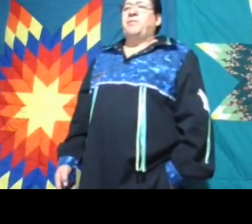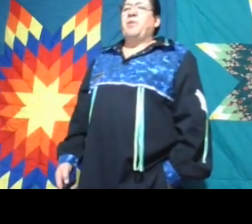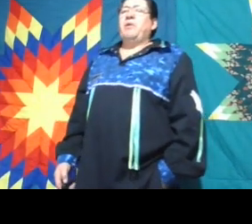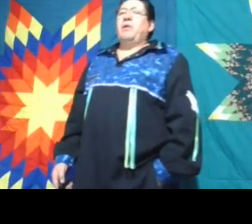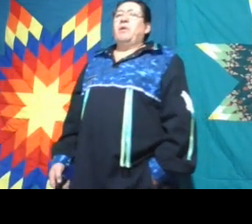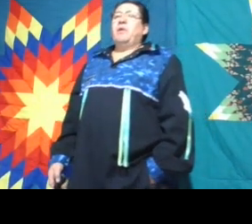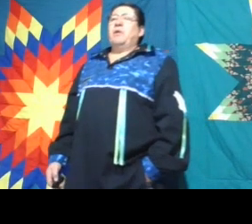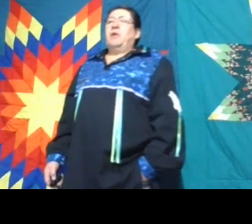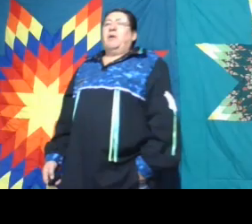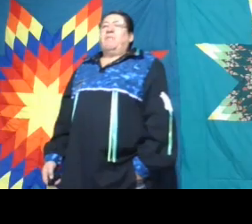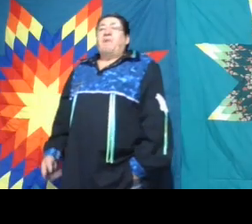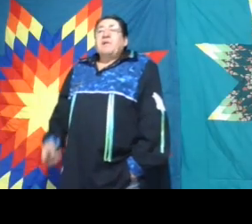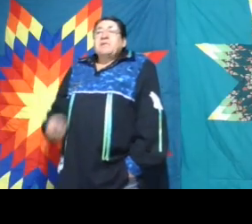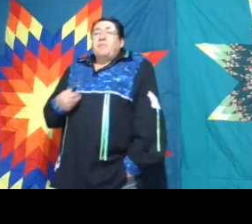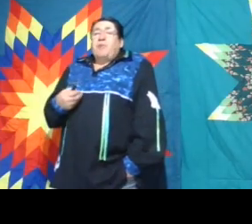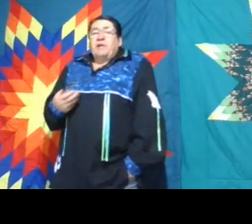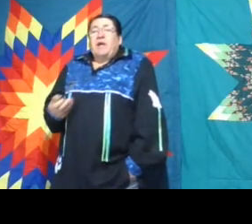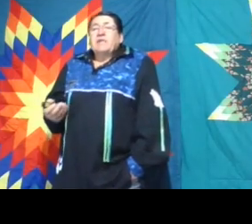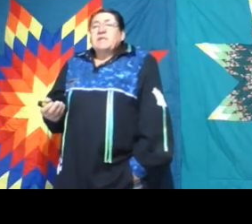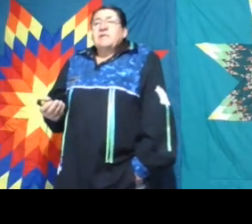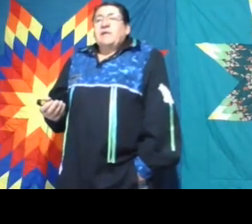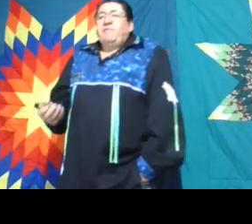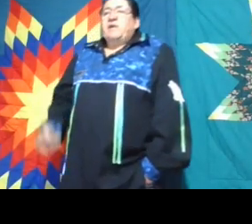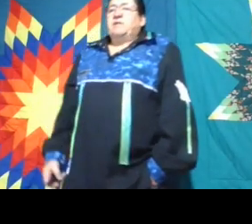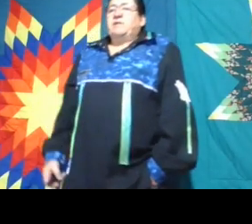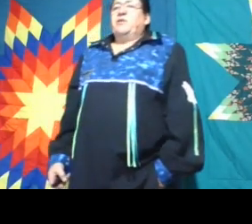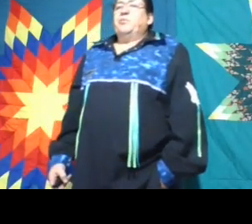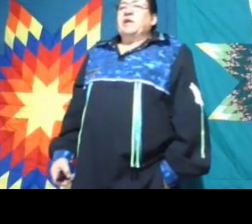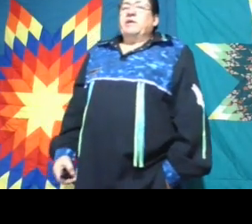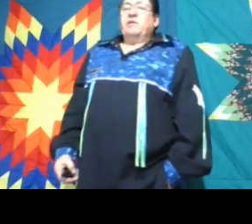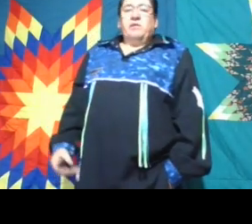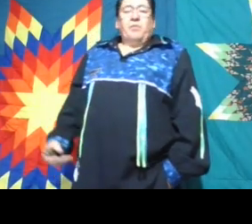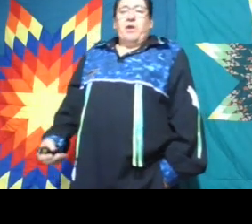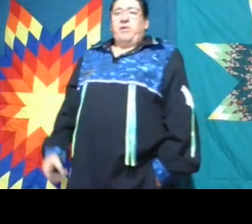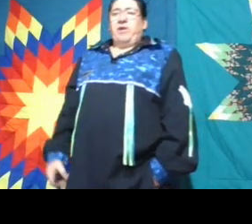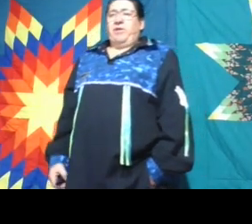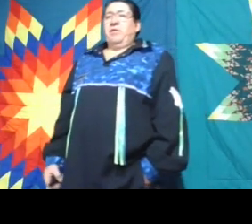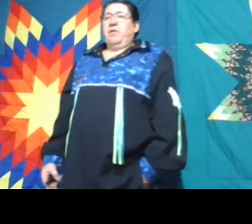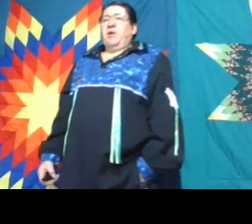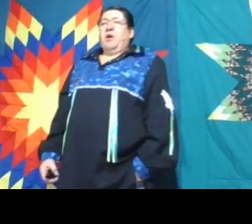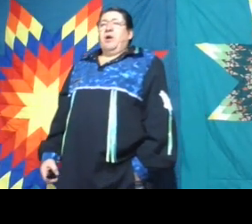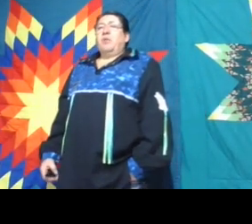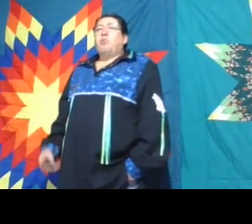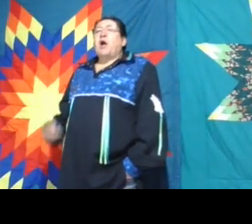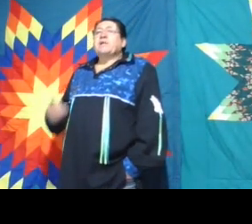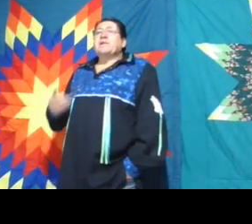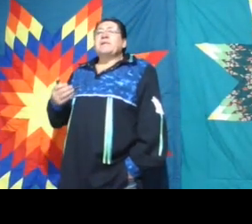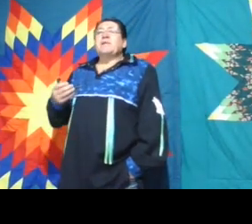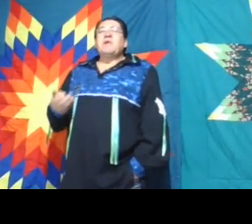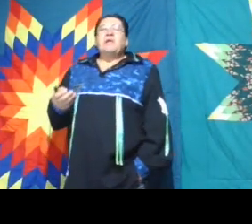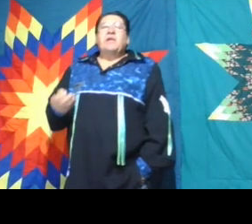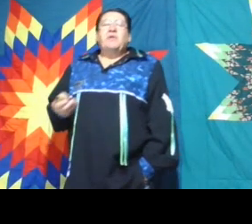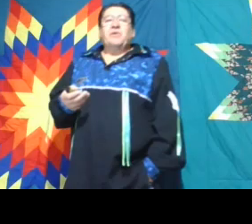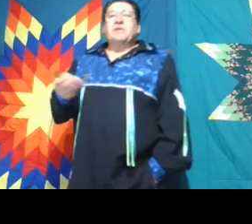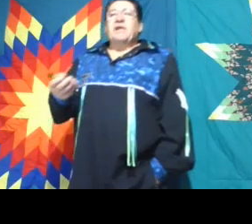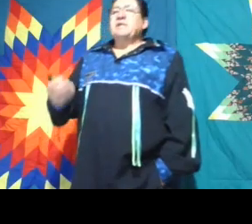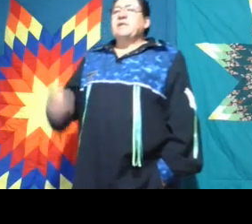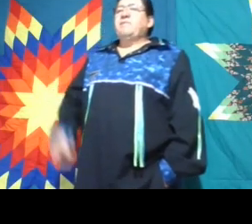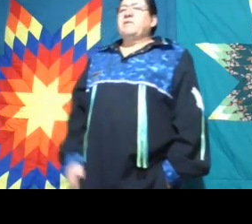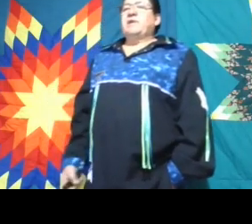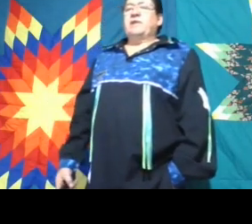barrier. Funds to pay the licensing fees could be a barrier. Proximity to